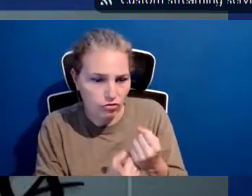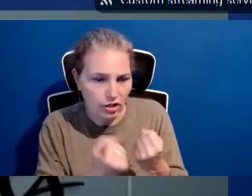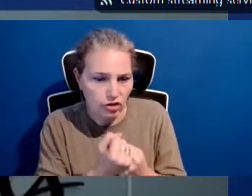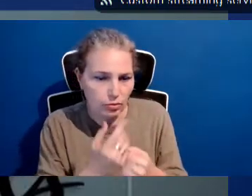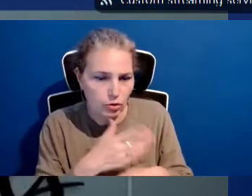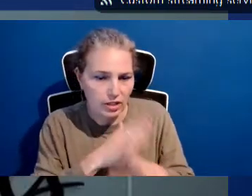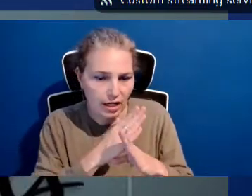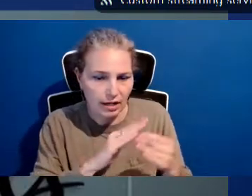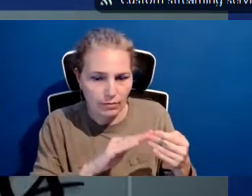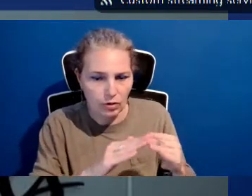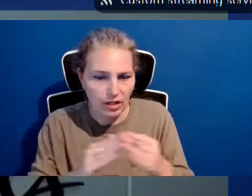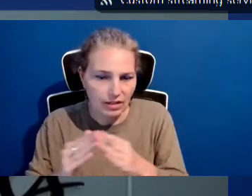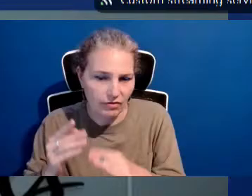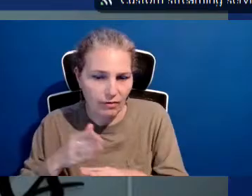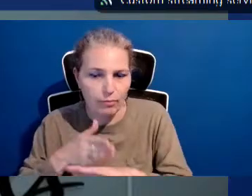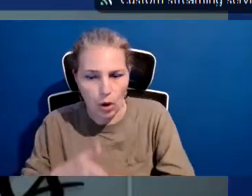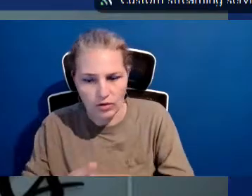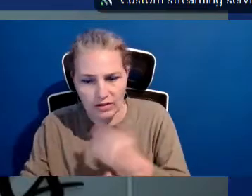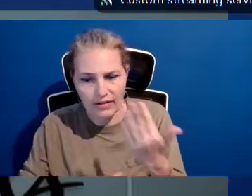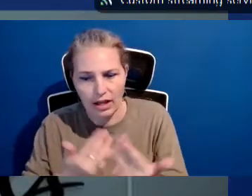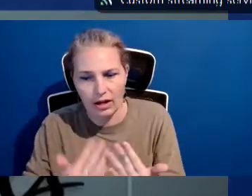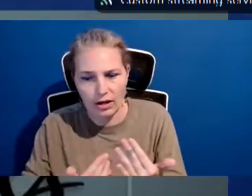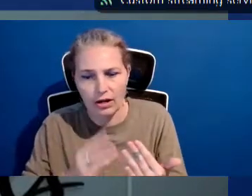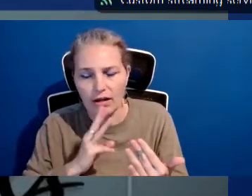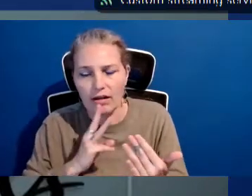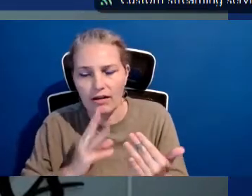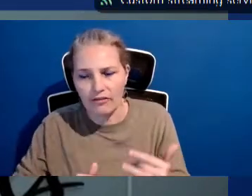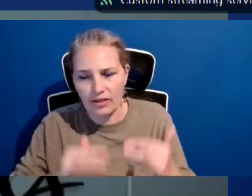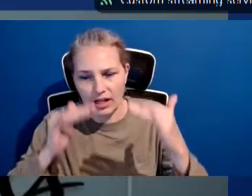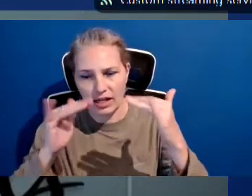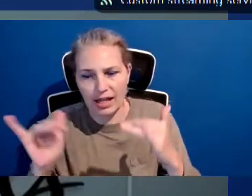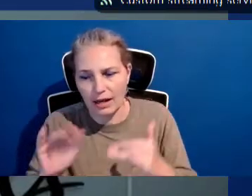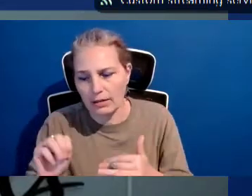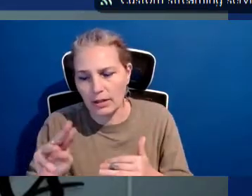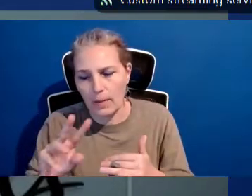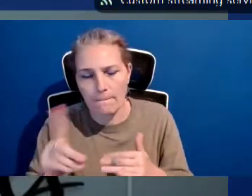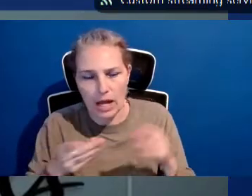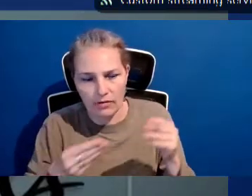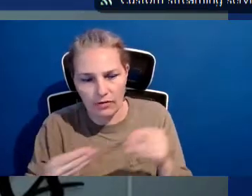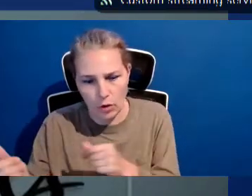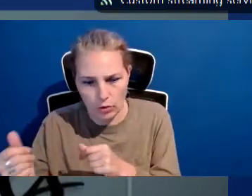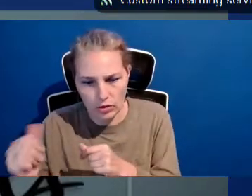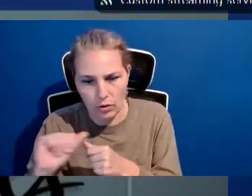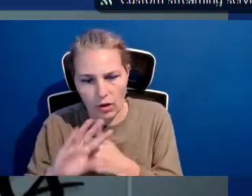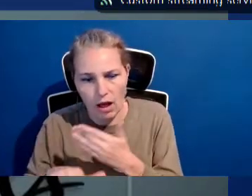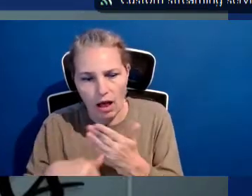and sandbags will continue to be made available for homeowners.